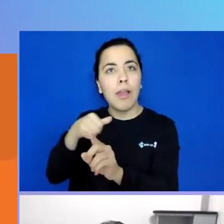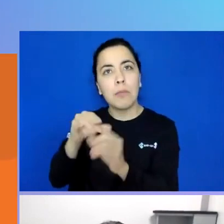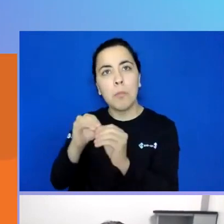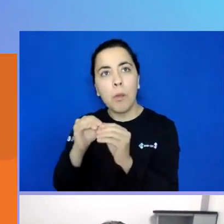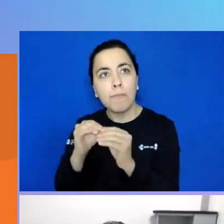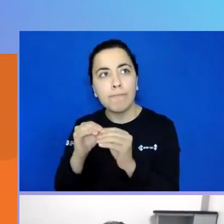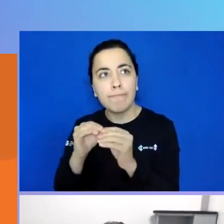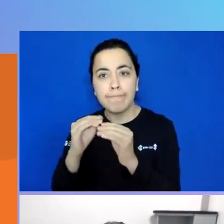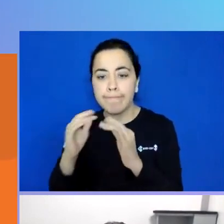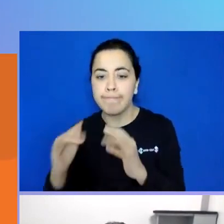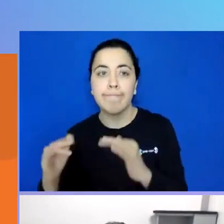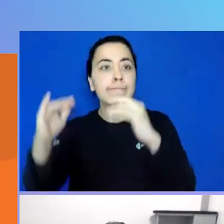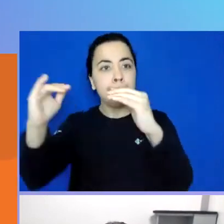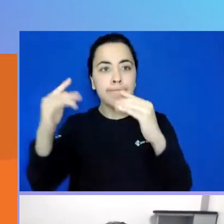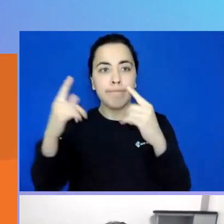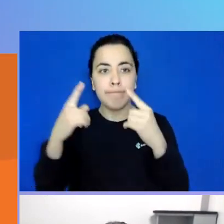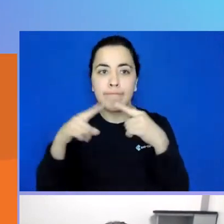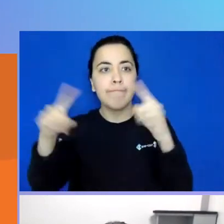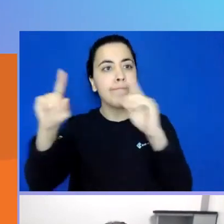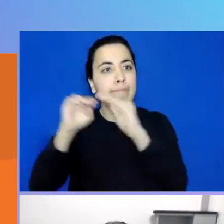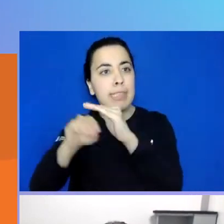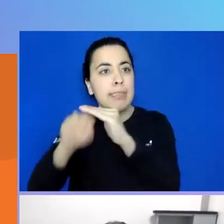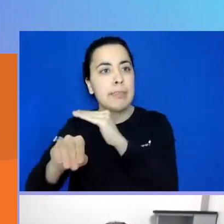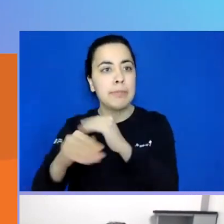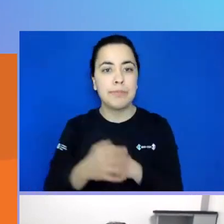we go along. And